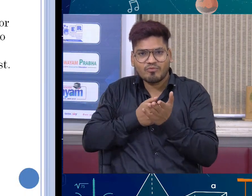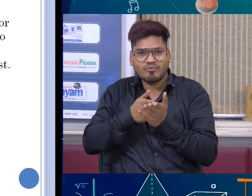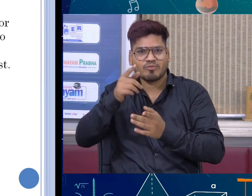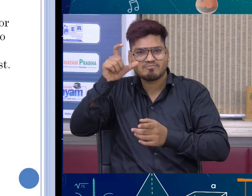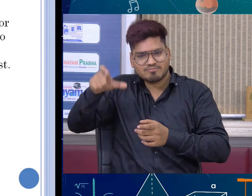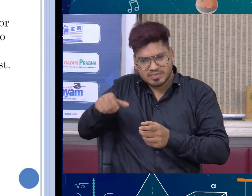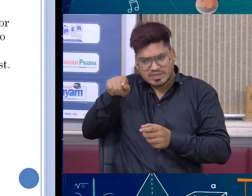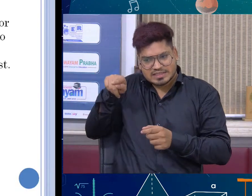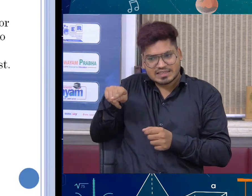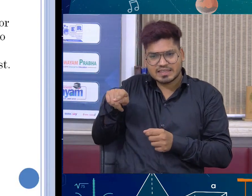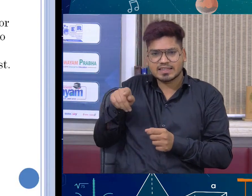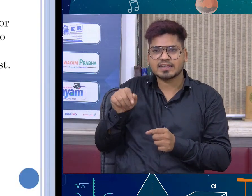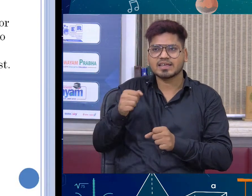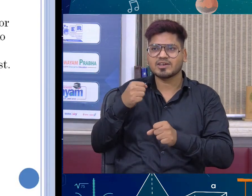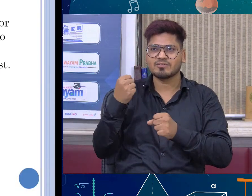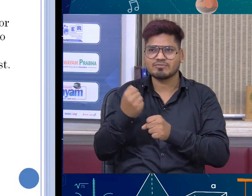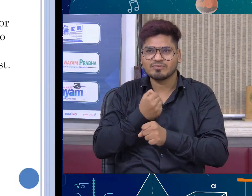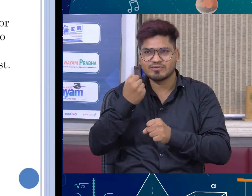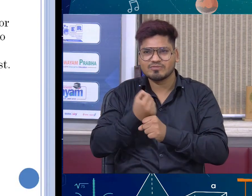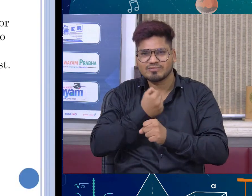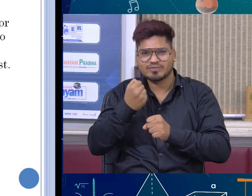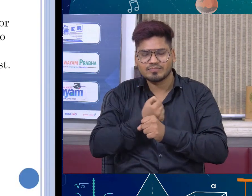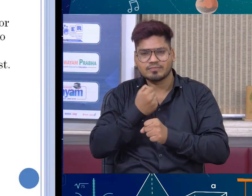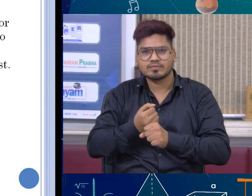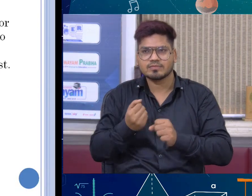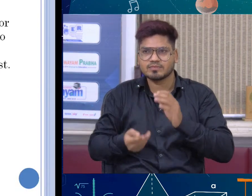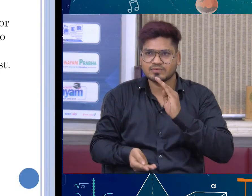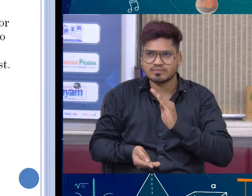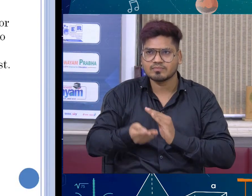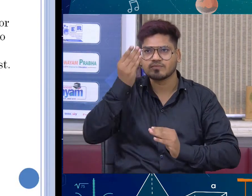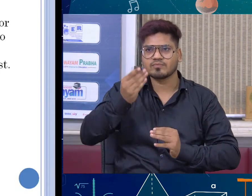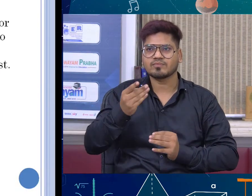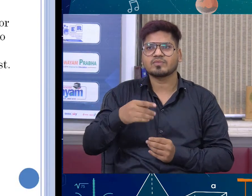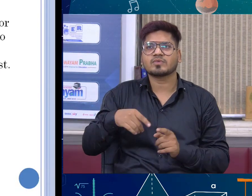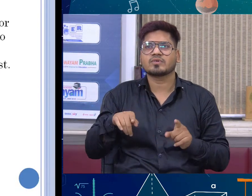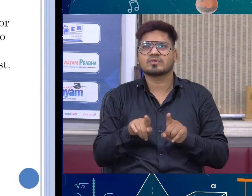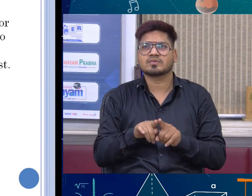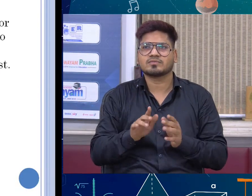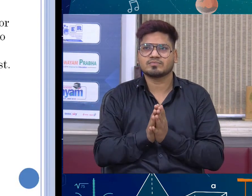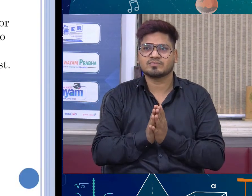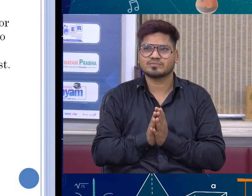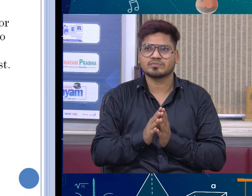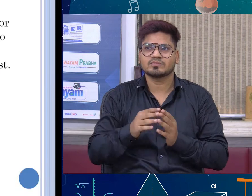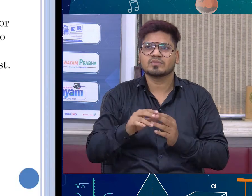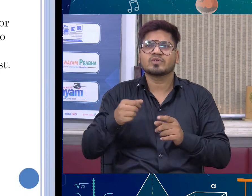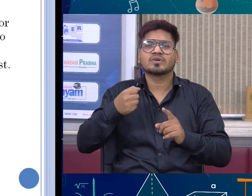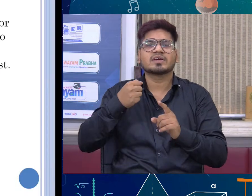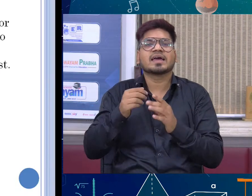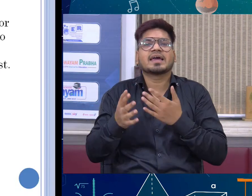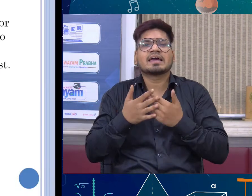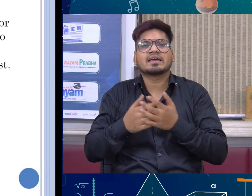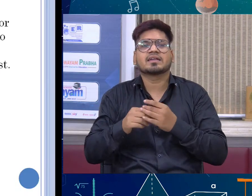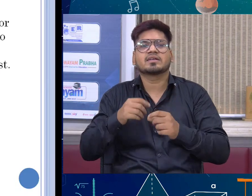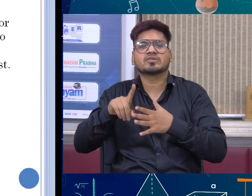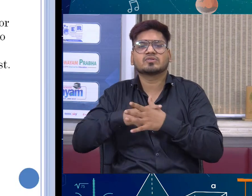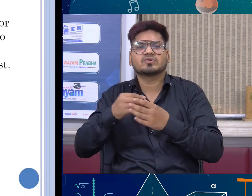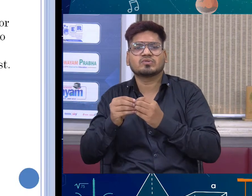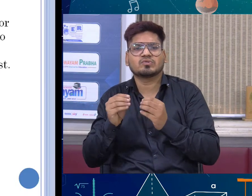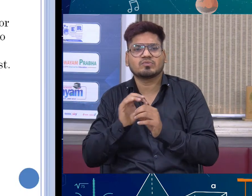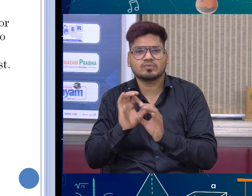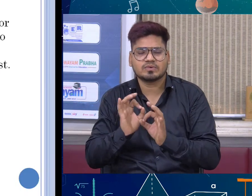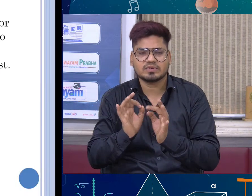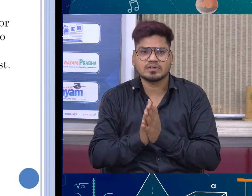only focusing on the cultivation, the things which is in the agriculture sector. He don't have any supporting another job